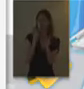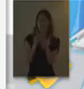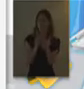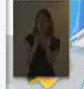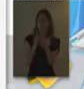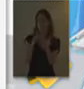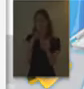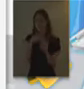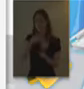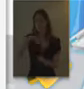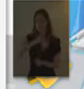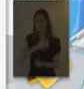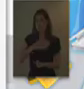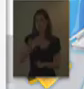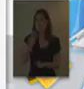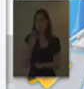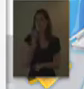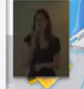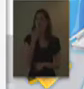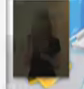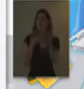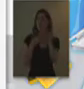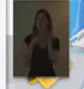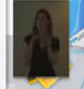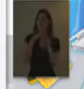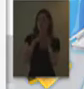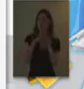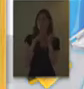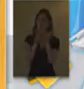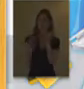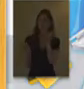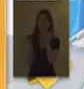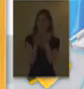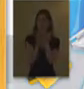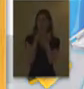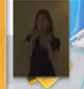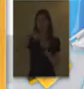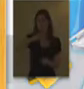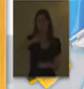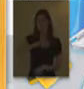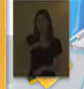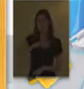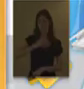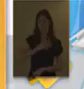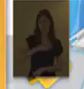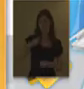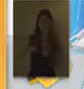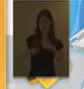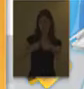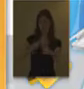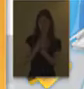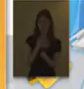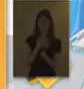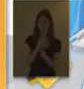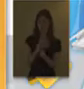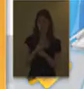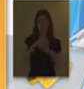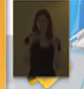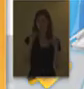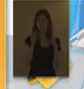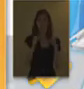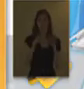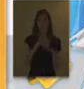And we could talk about different adjectives, but it's all about the user. So if we talk about